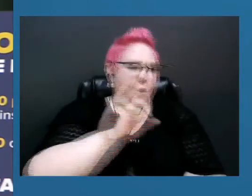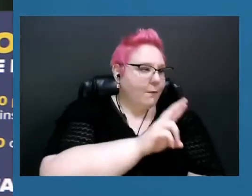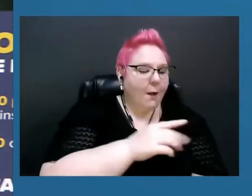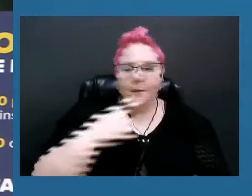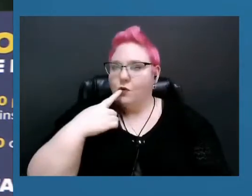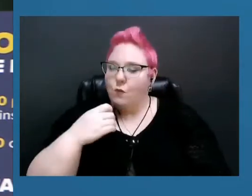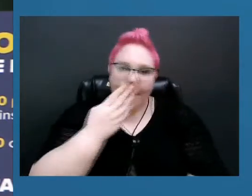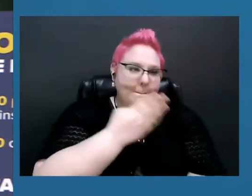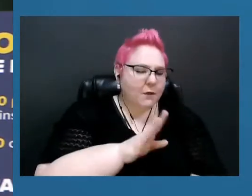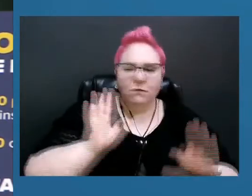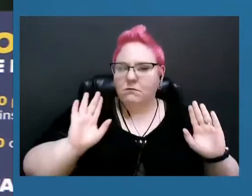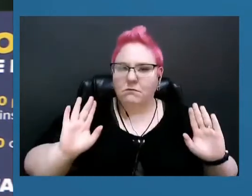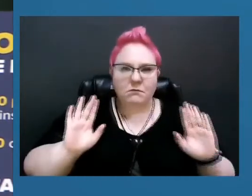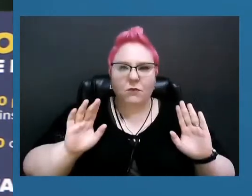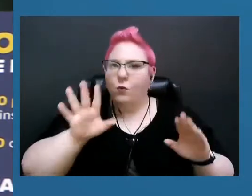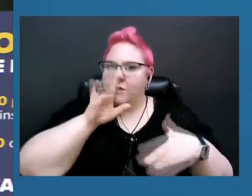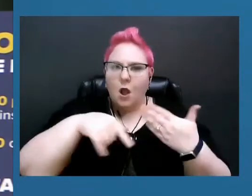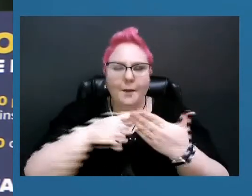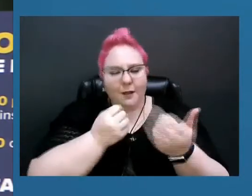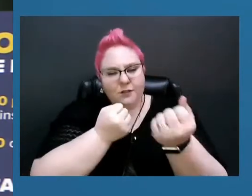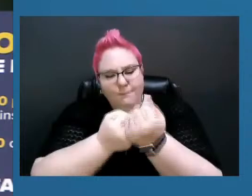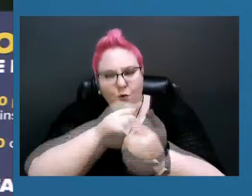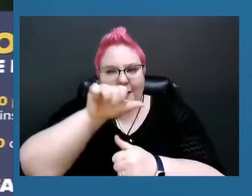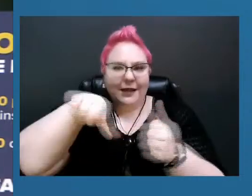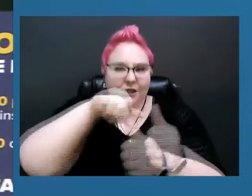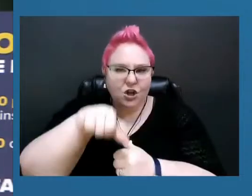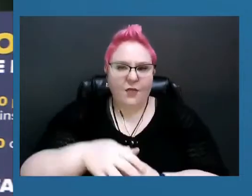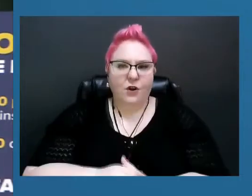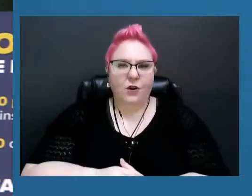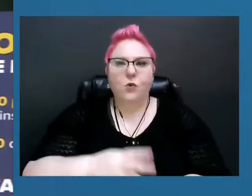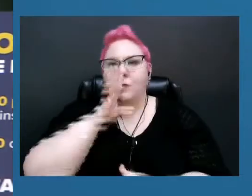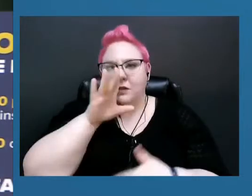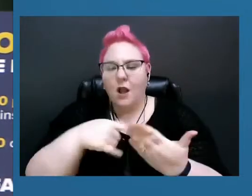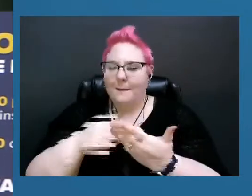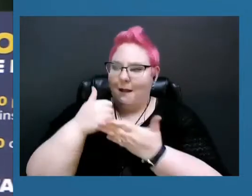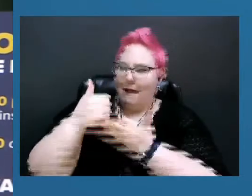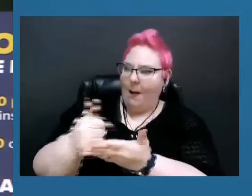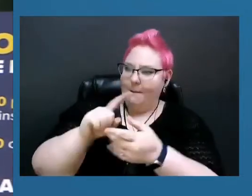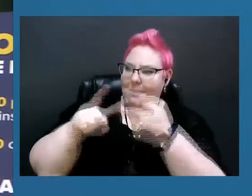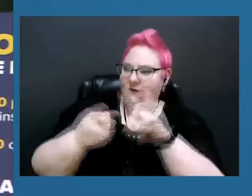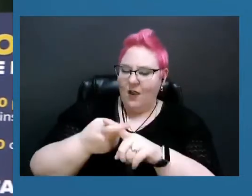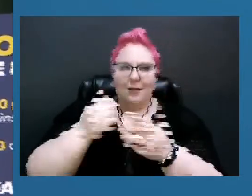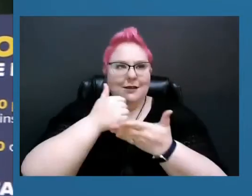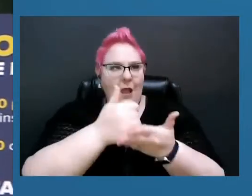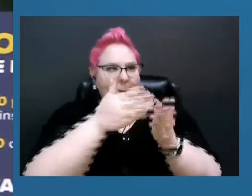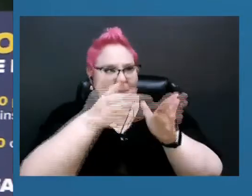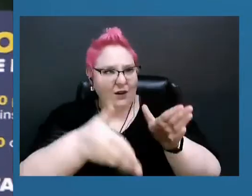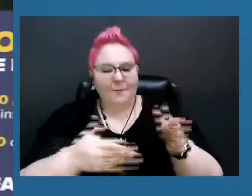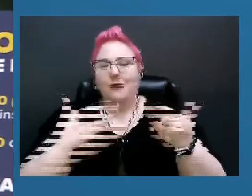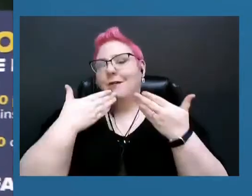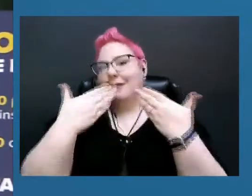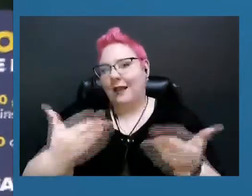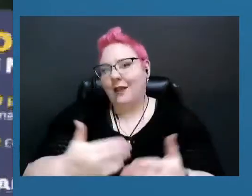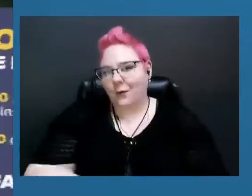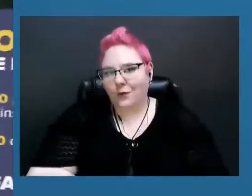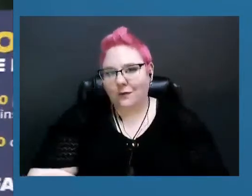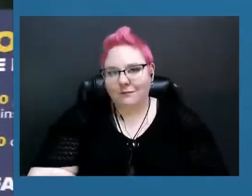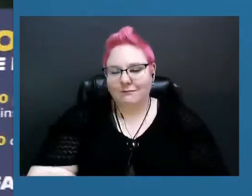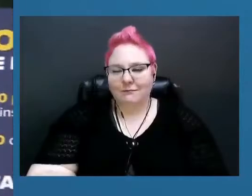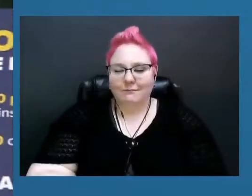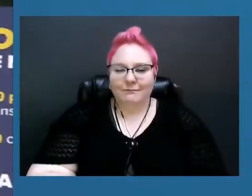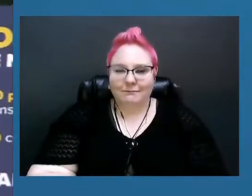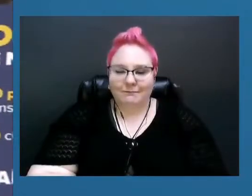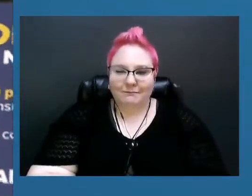blue. We are talking about supporting one another, and we are talking about helping our friends and our neighbors. Thank you.